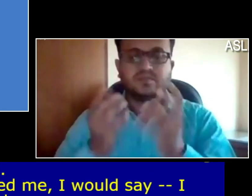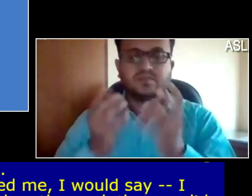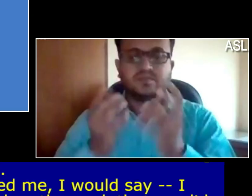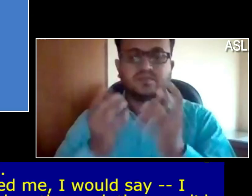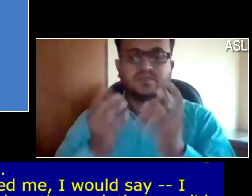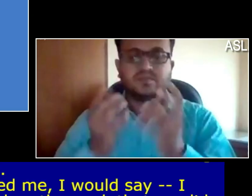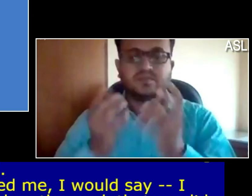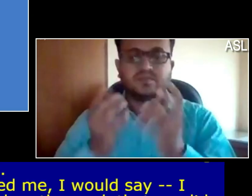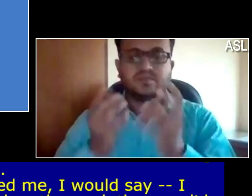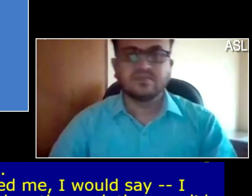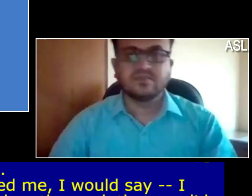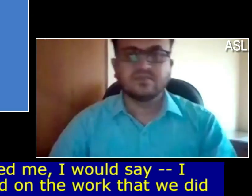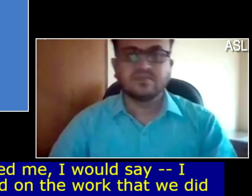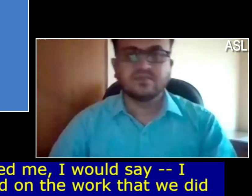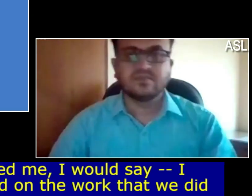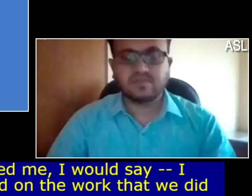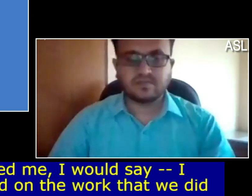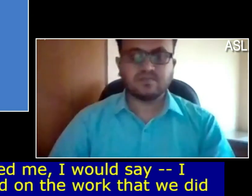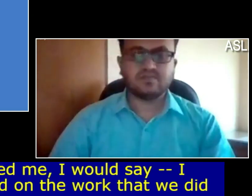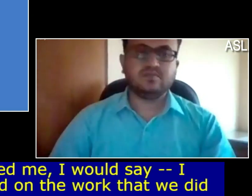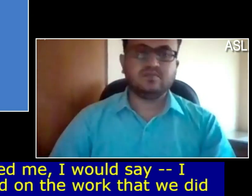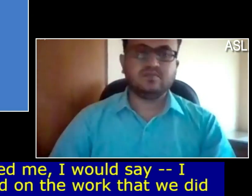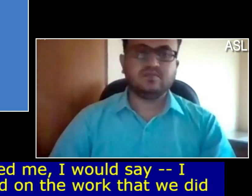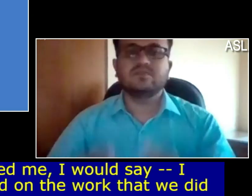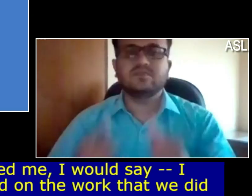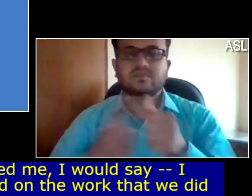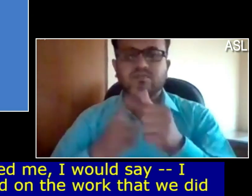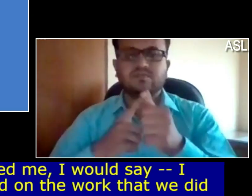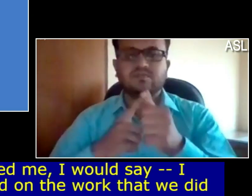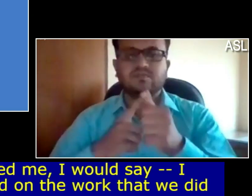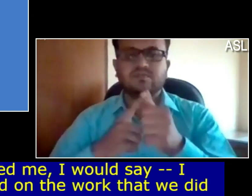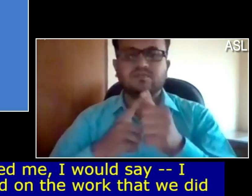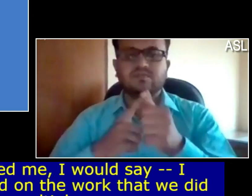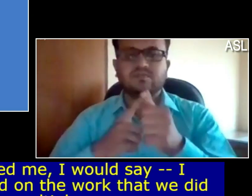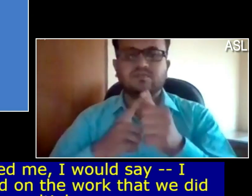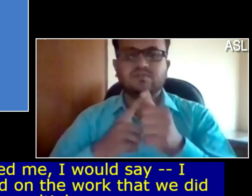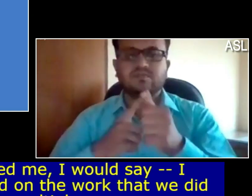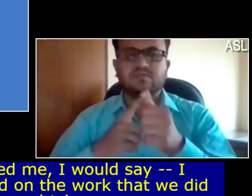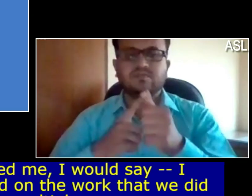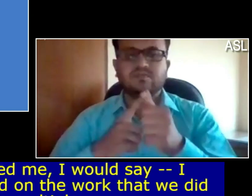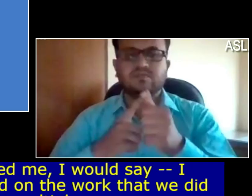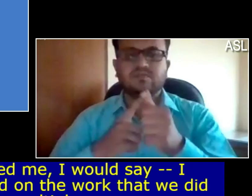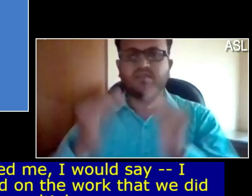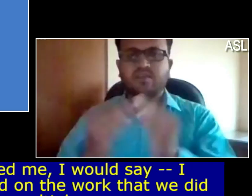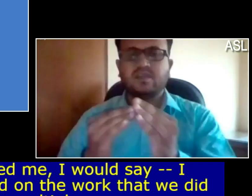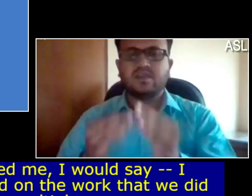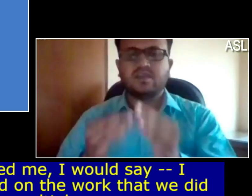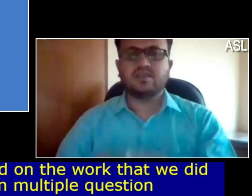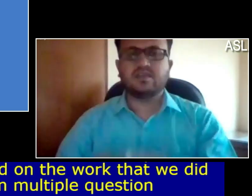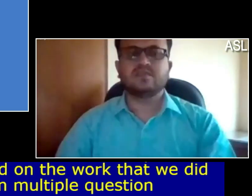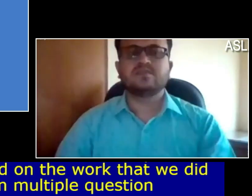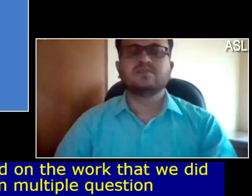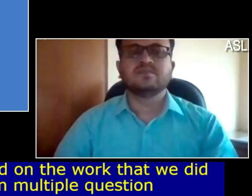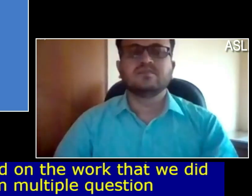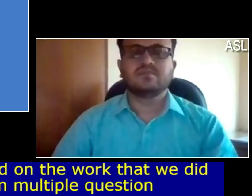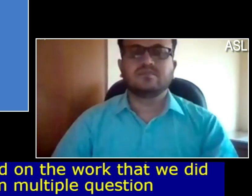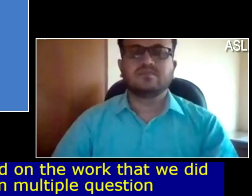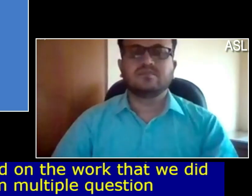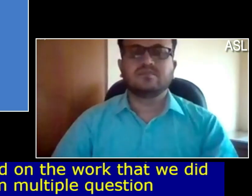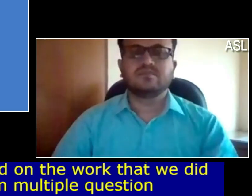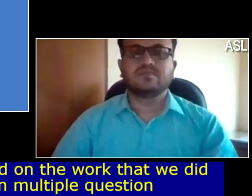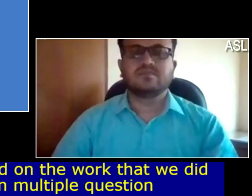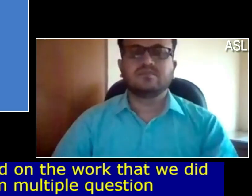Society platform in Asia Pacific with multiple countries. Um, from the government side, Shabir, since you asked me what was the